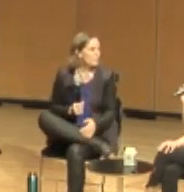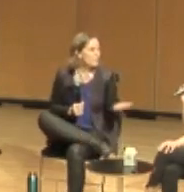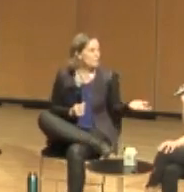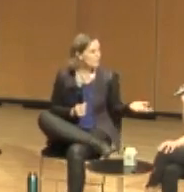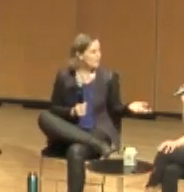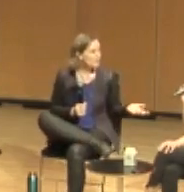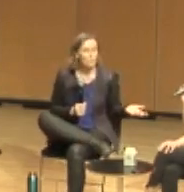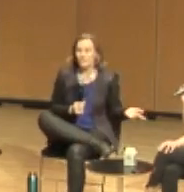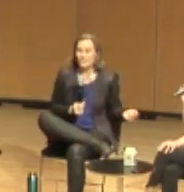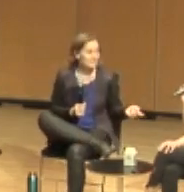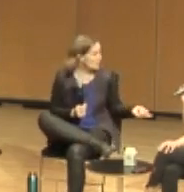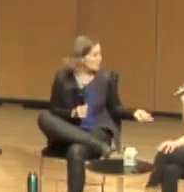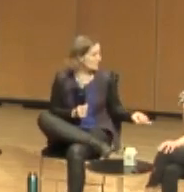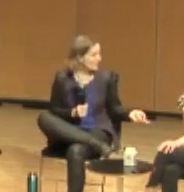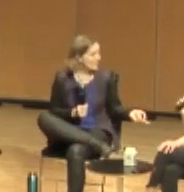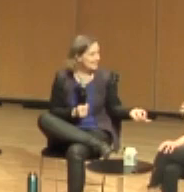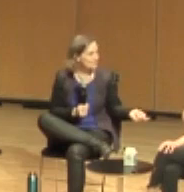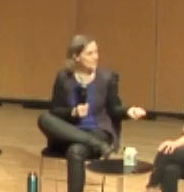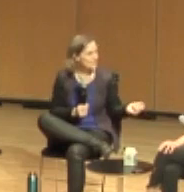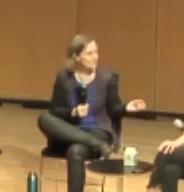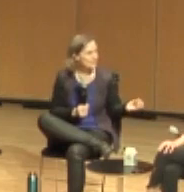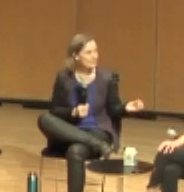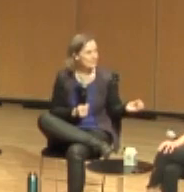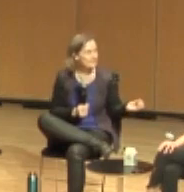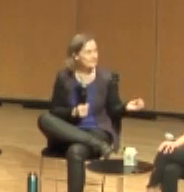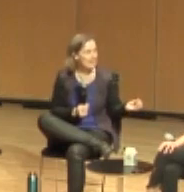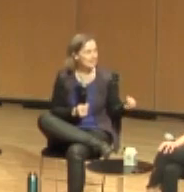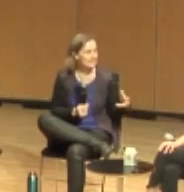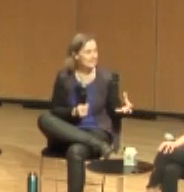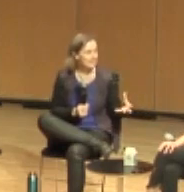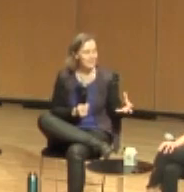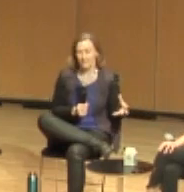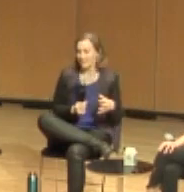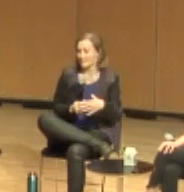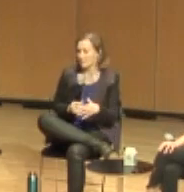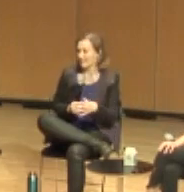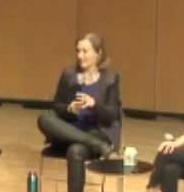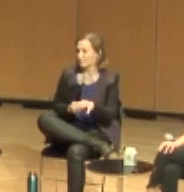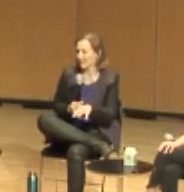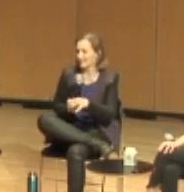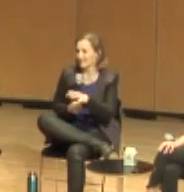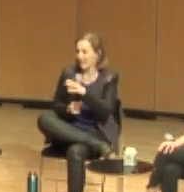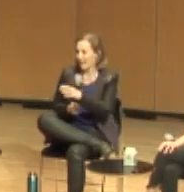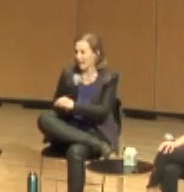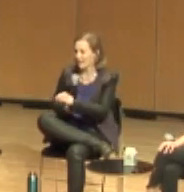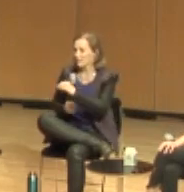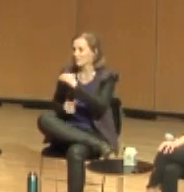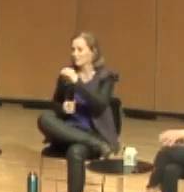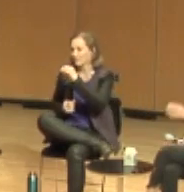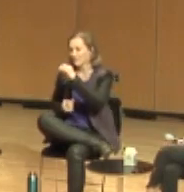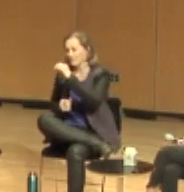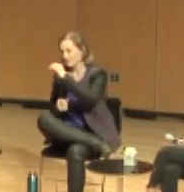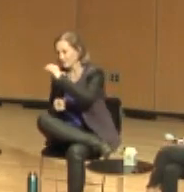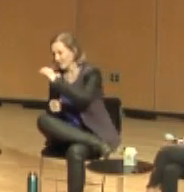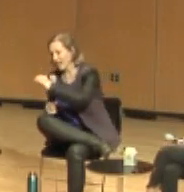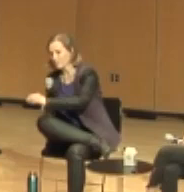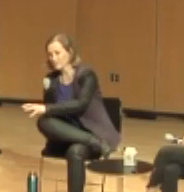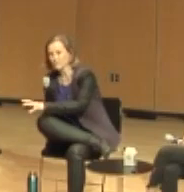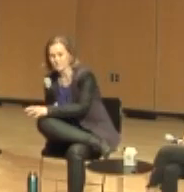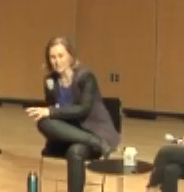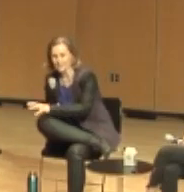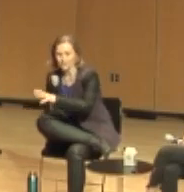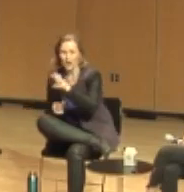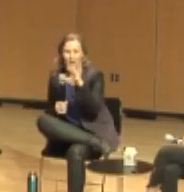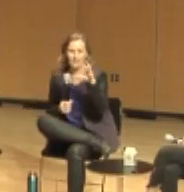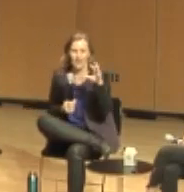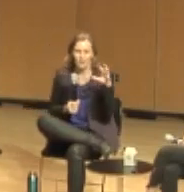American yeah which is so right interesting because that is the thing that he's doing he's writing how how